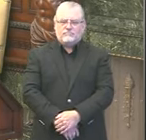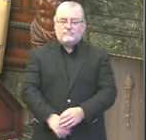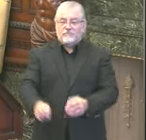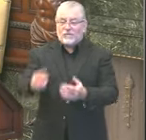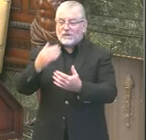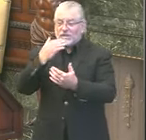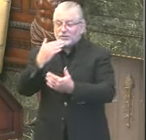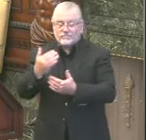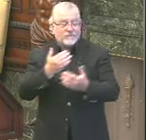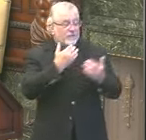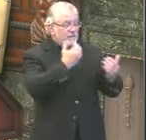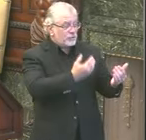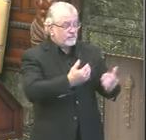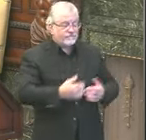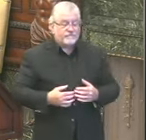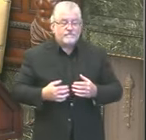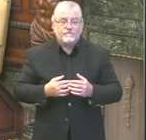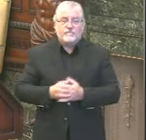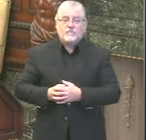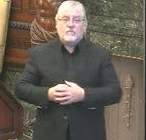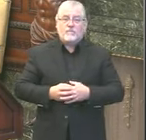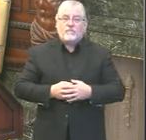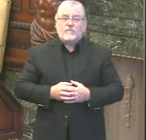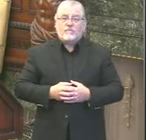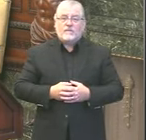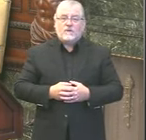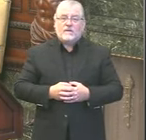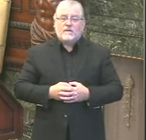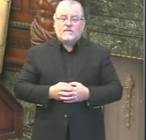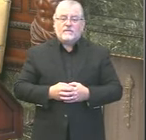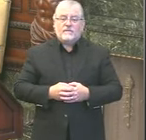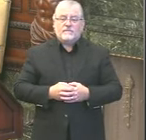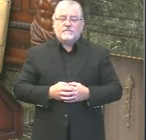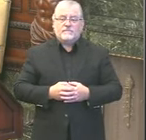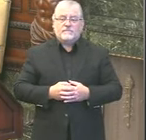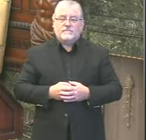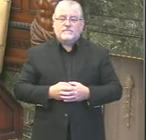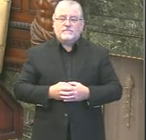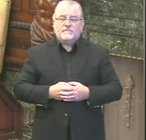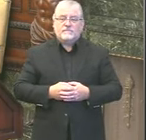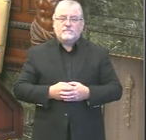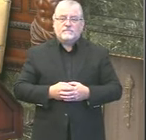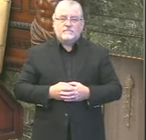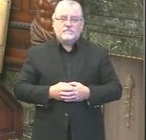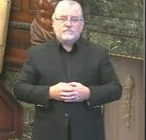todo. Gracias, Argenis. Thank you. Okay, you're welcome.